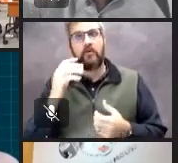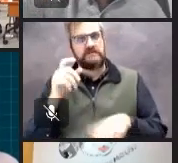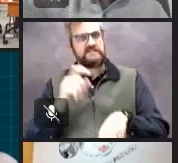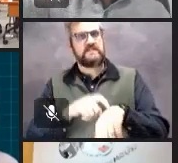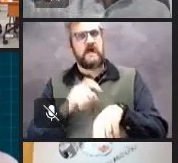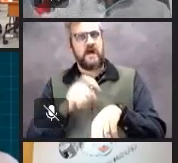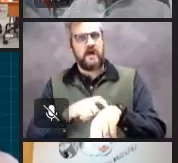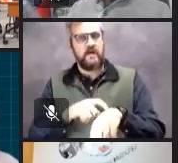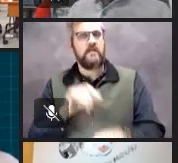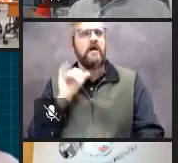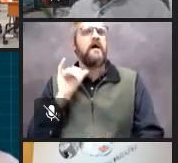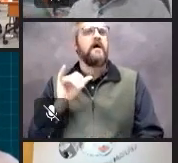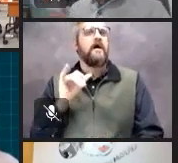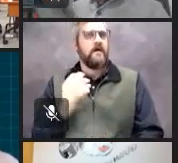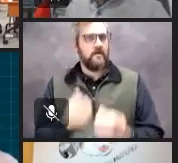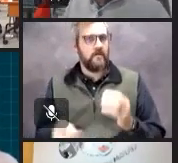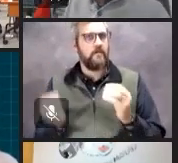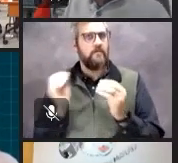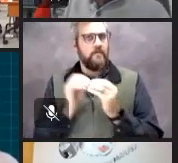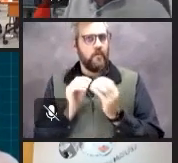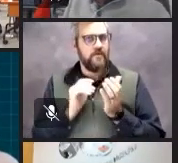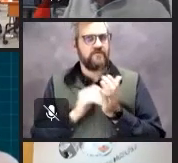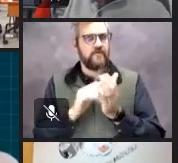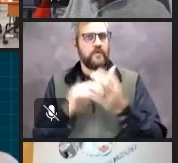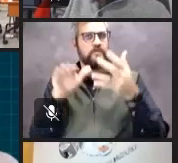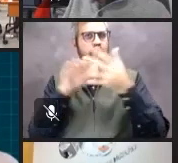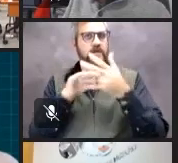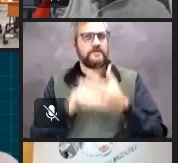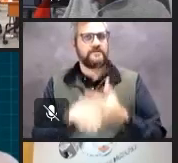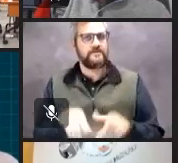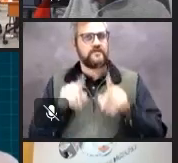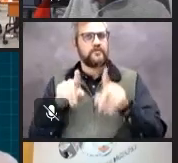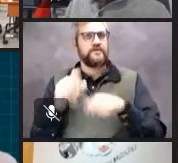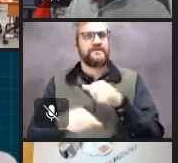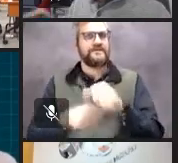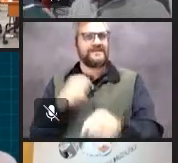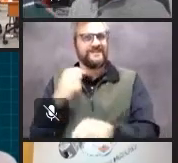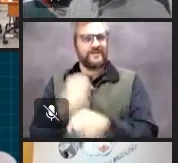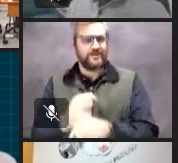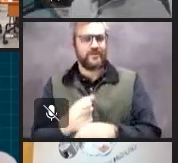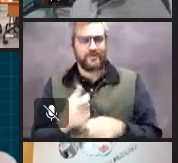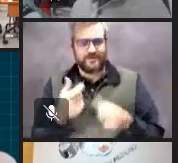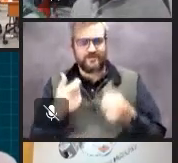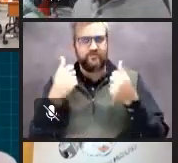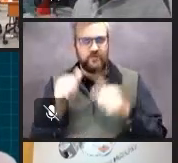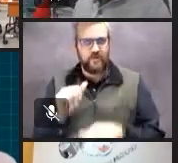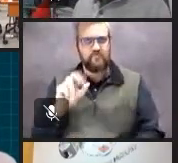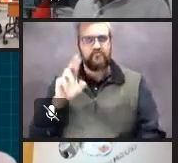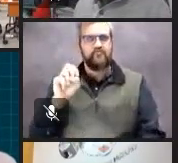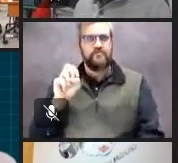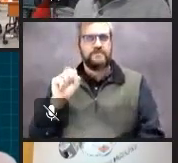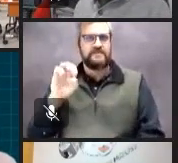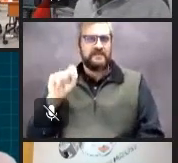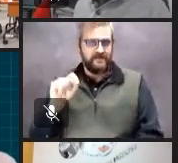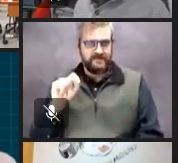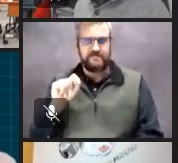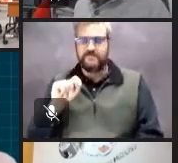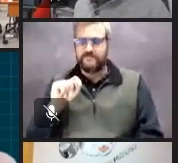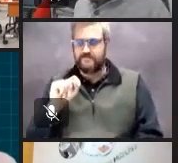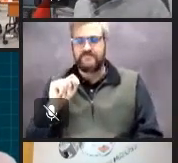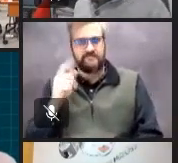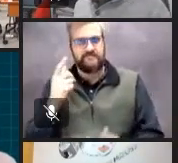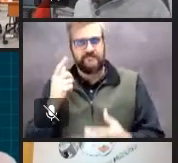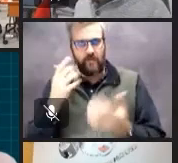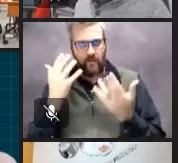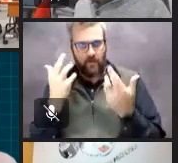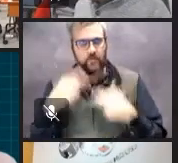getting some more frequent breaks in the school year and time to kind of reset, recharge. So I hope you're looking forward to that and